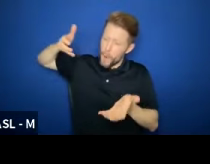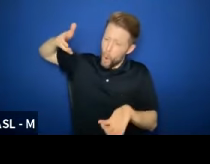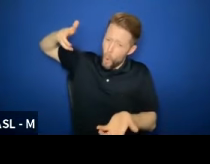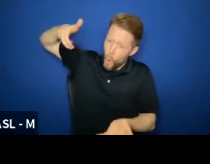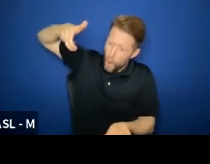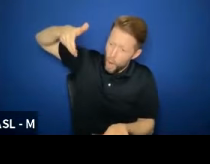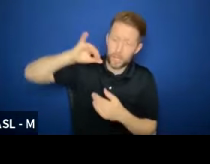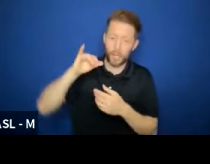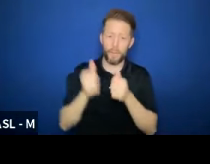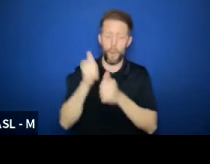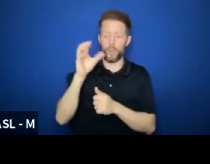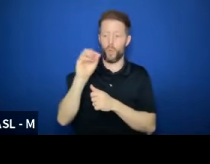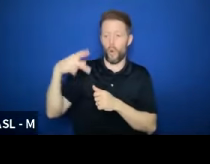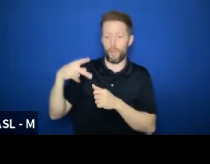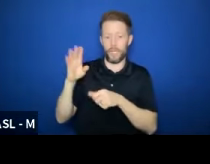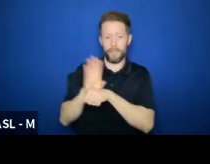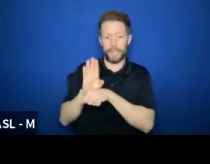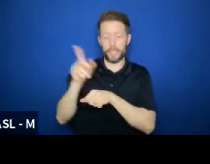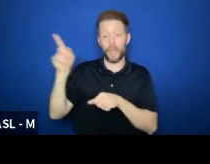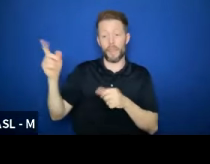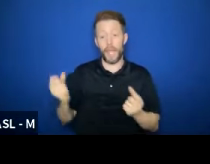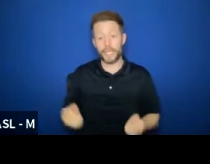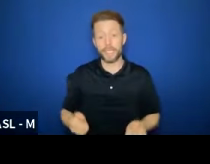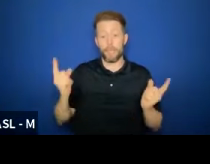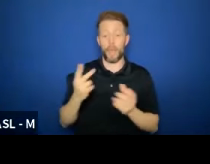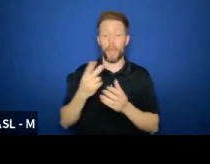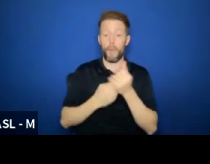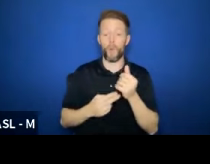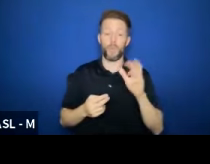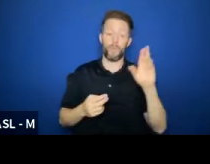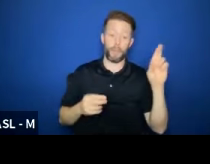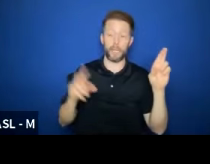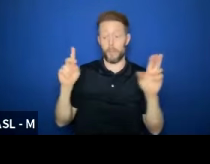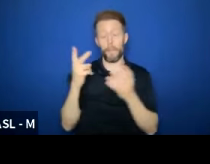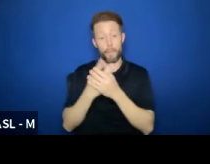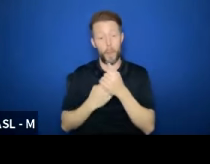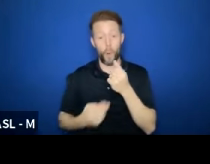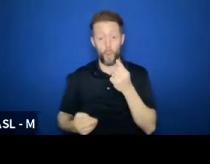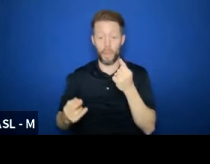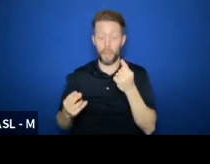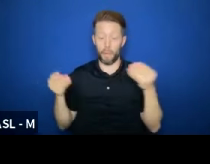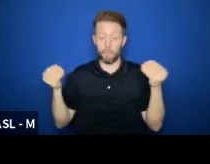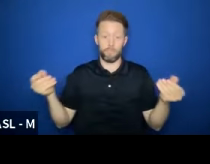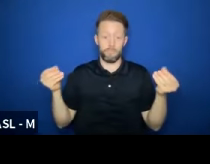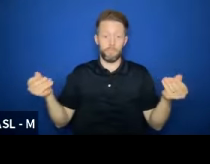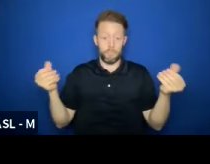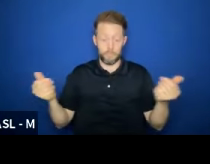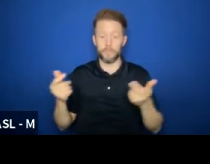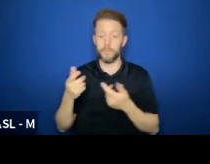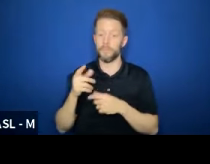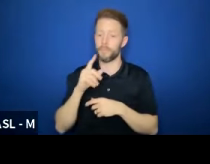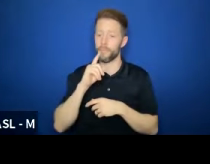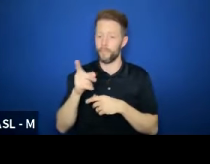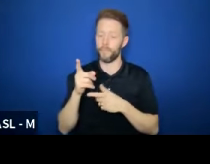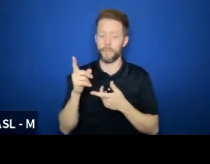in. And we see corporate interests really spending on both sides of the aisle, right? So they give the Democrats and they give to Republicans. They really stack,